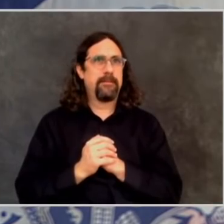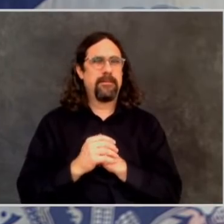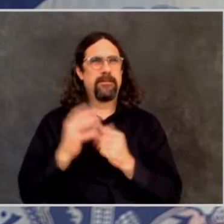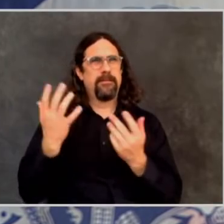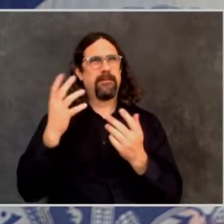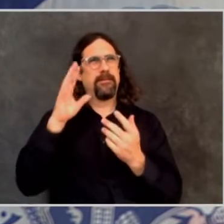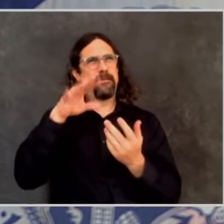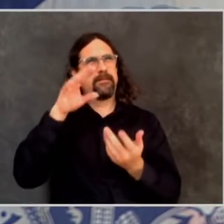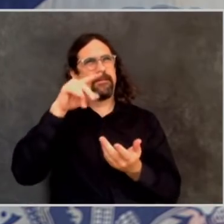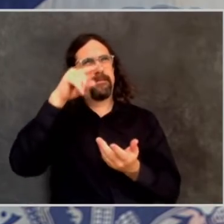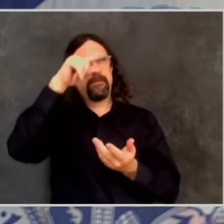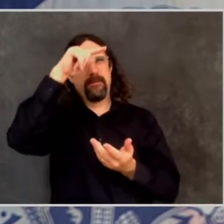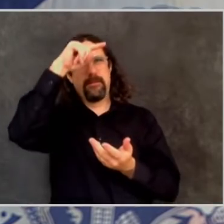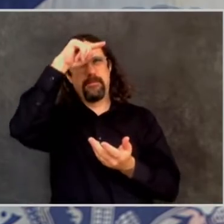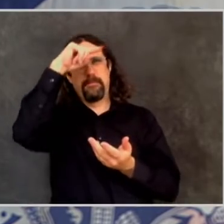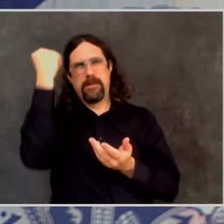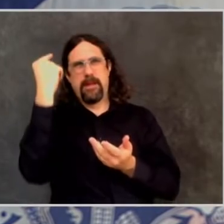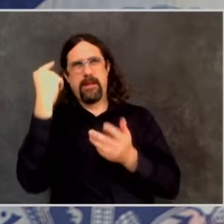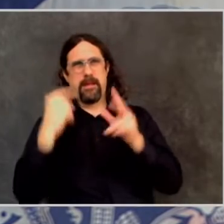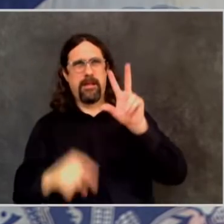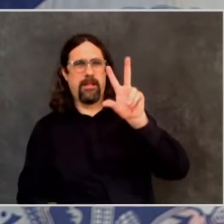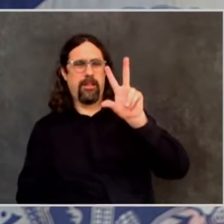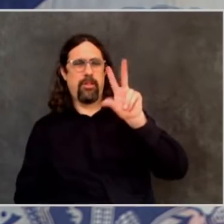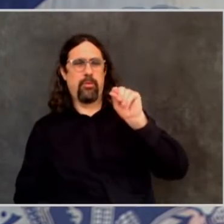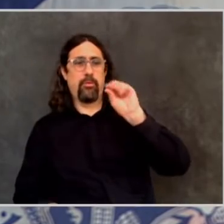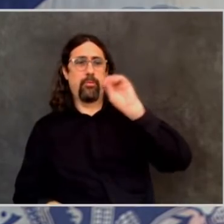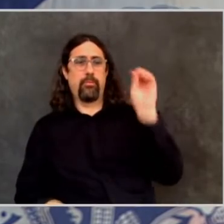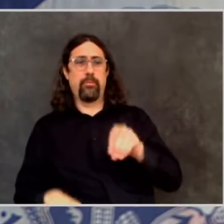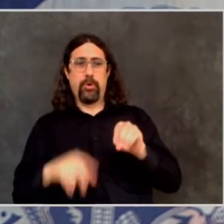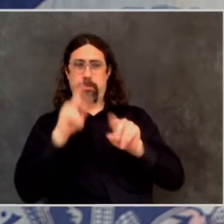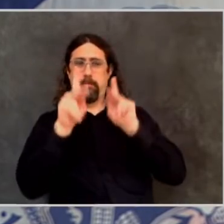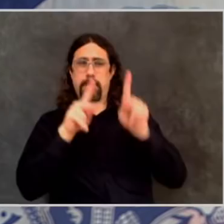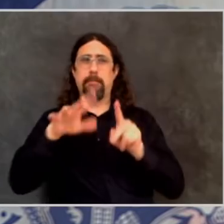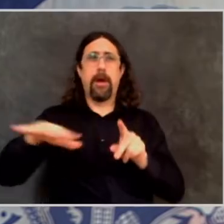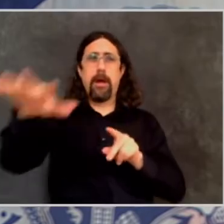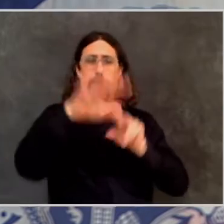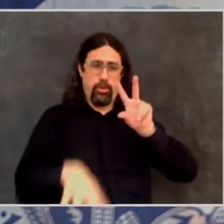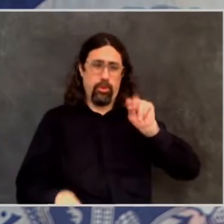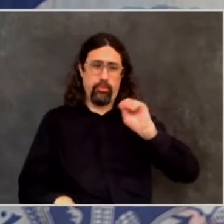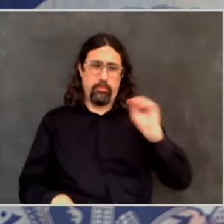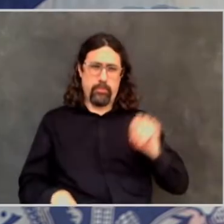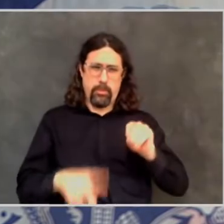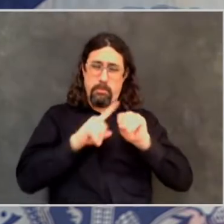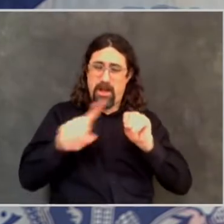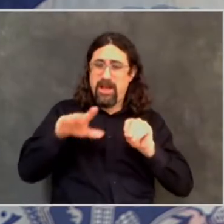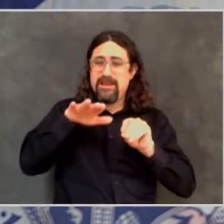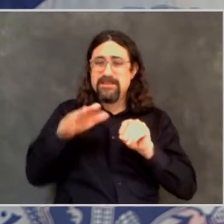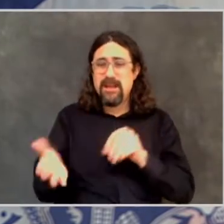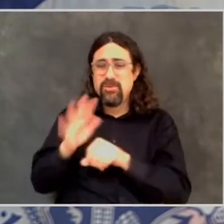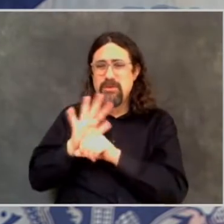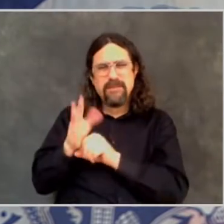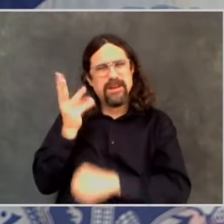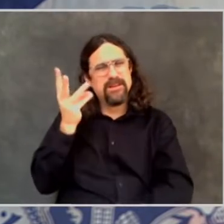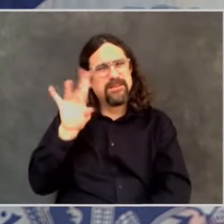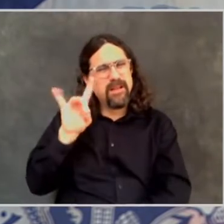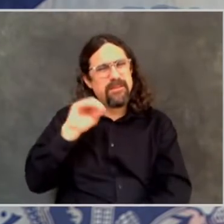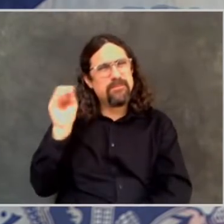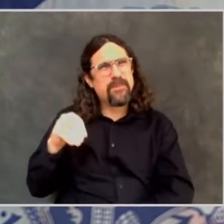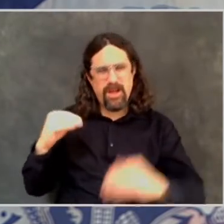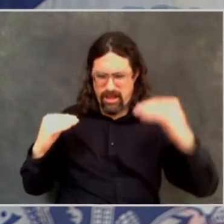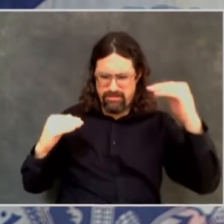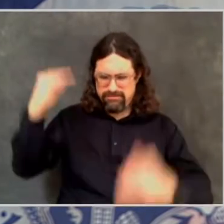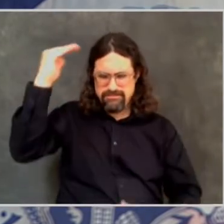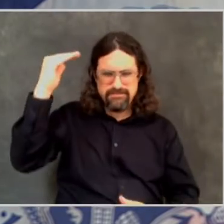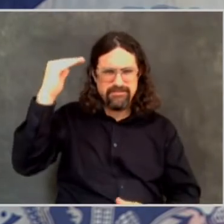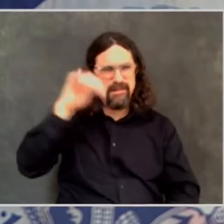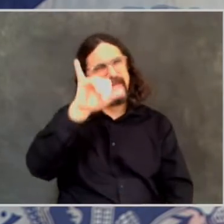that is in my mind is whether or not these city statistics, given the reality of racism, are actually accurate,